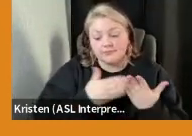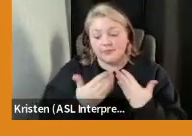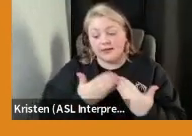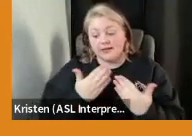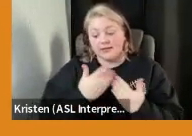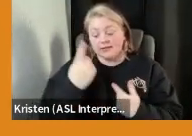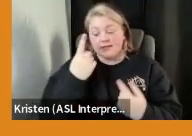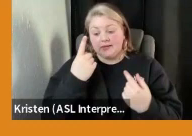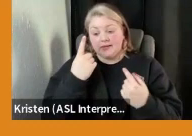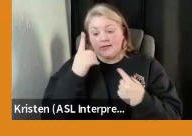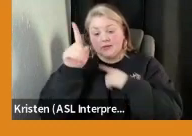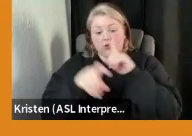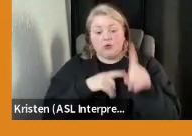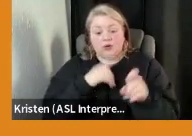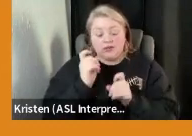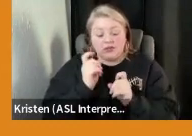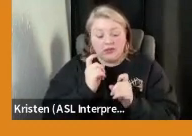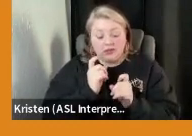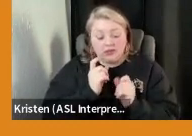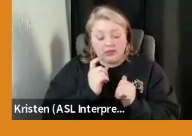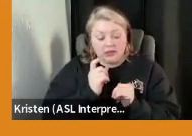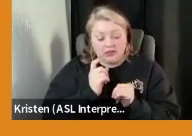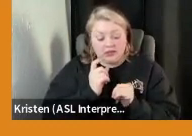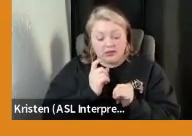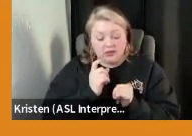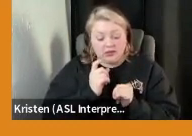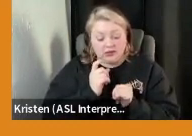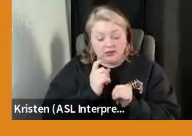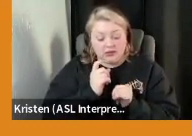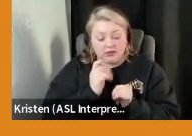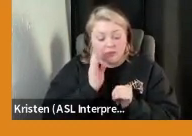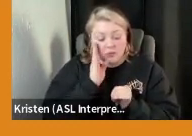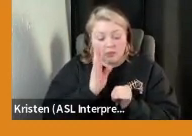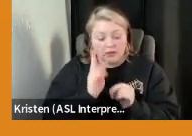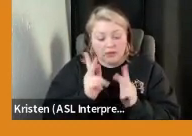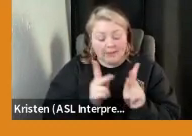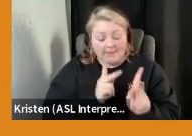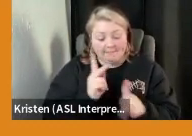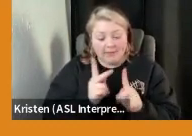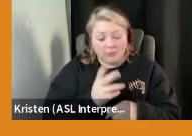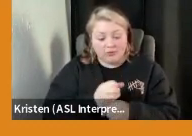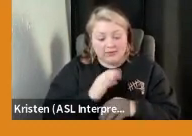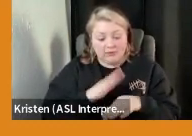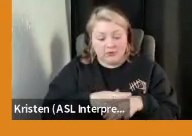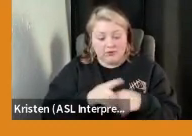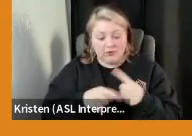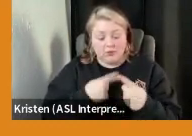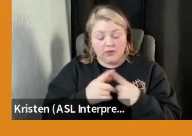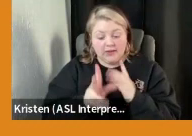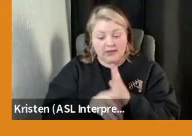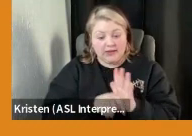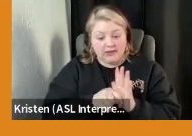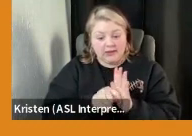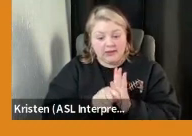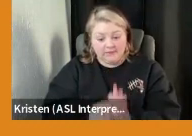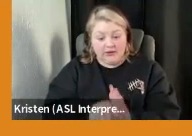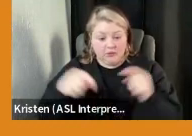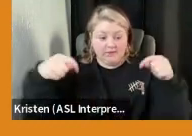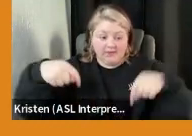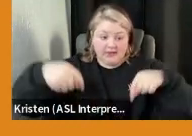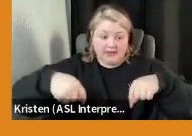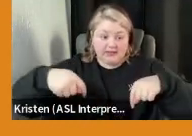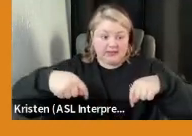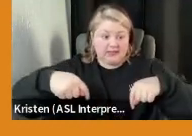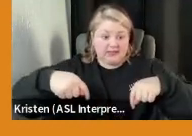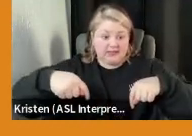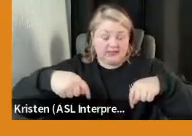I'm happy to answer as we go for a little bit. Will attendees receive notification once the video, I assume the video of this